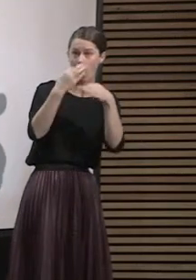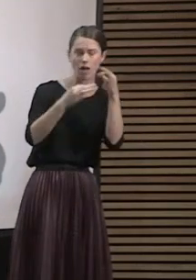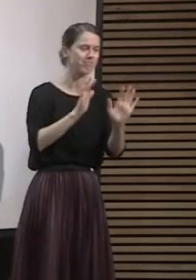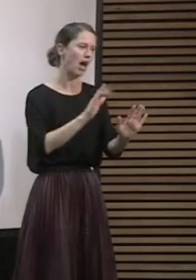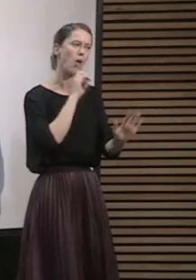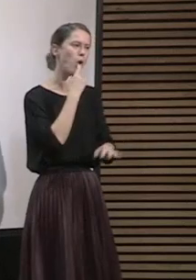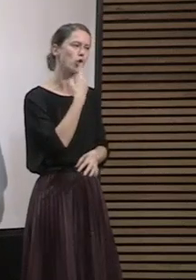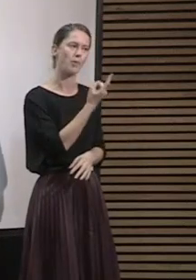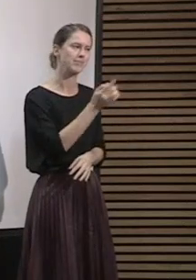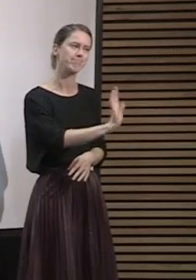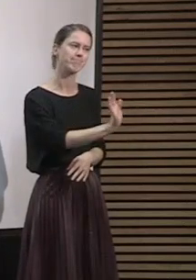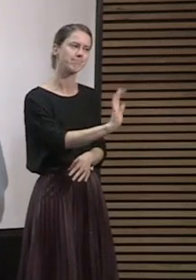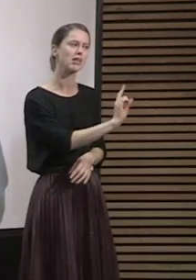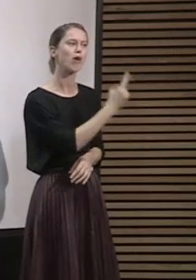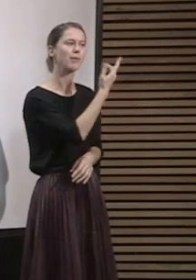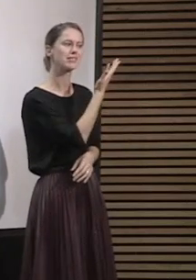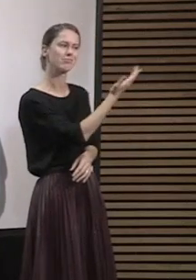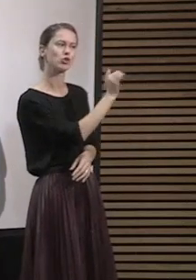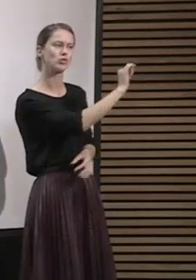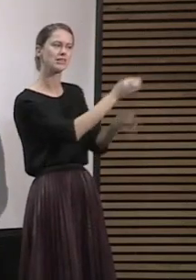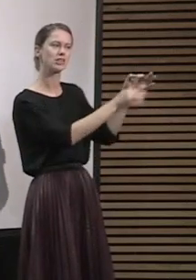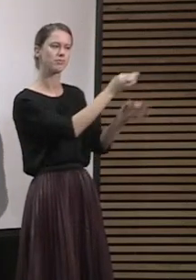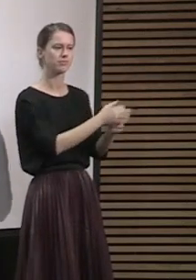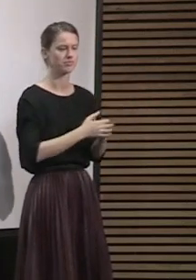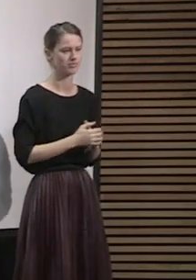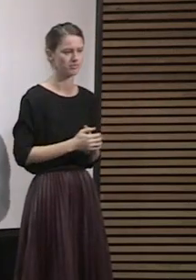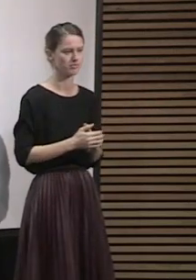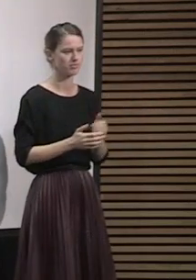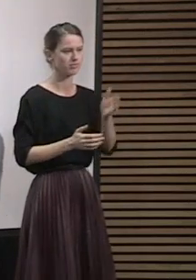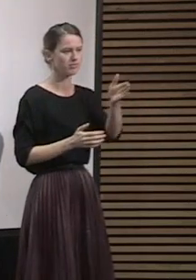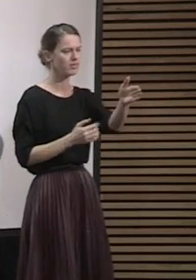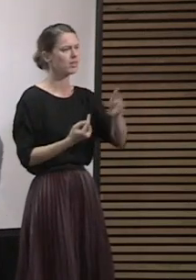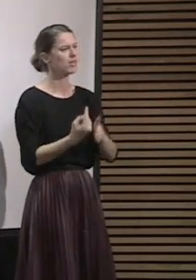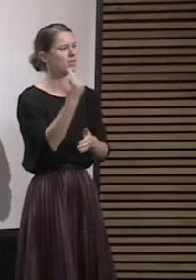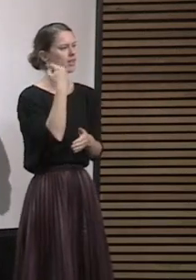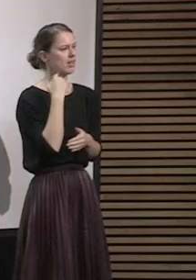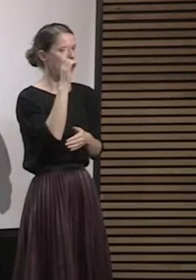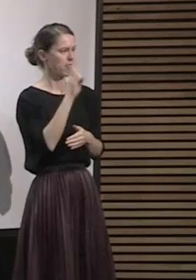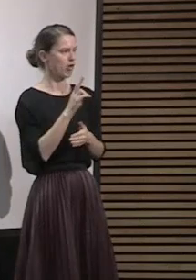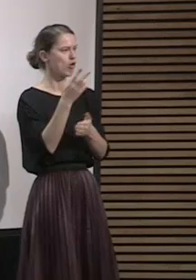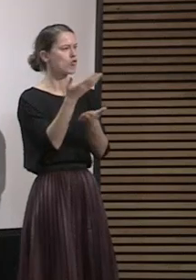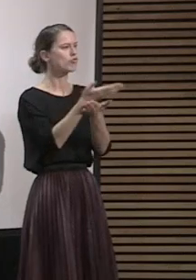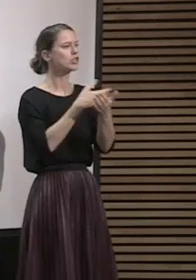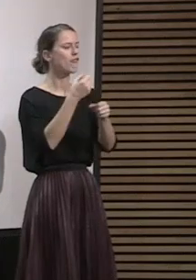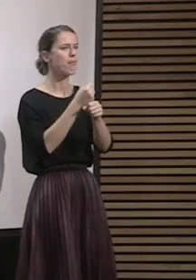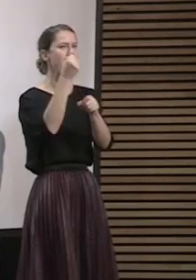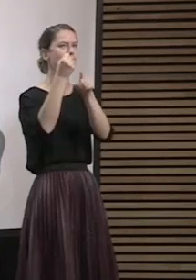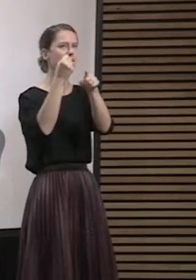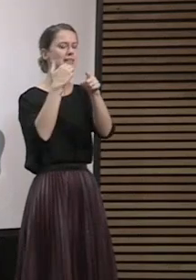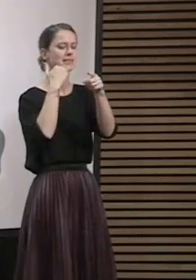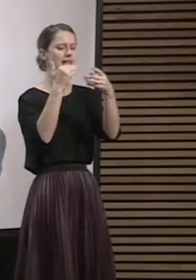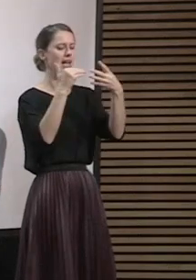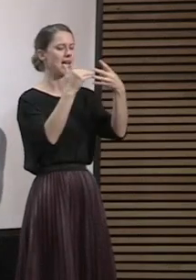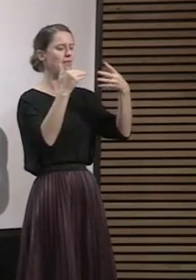I'm not going to comment further on it. The Prime Minister is the person who makes that call. In April, the Reserve Bank said that under level 3, the economy would operate at a